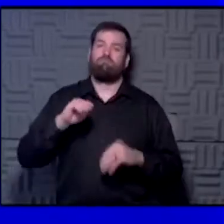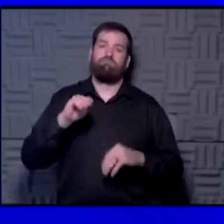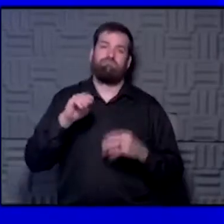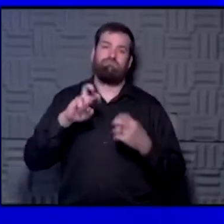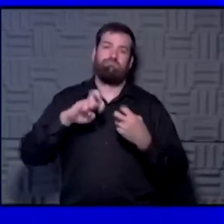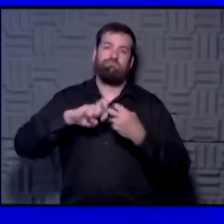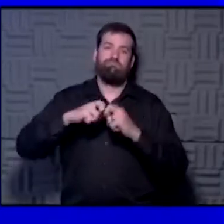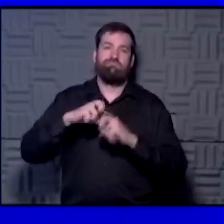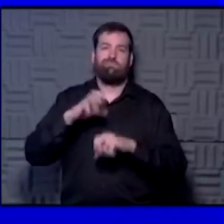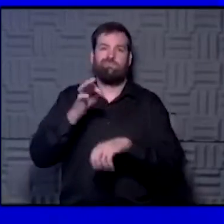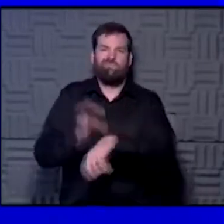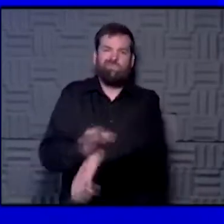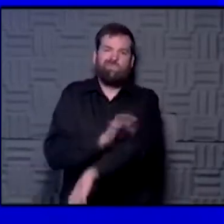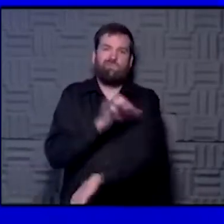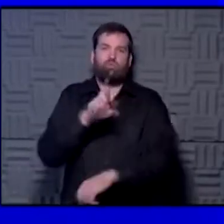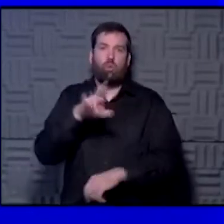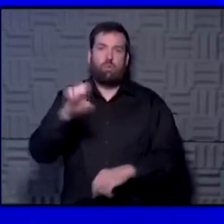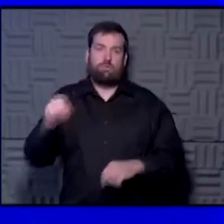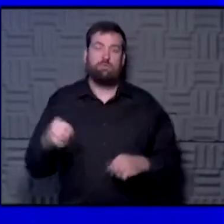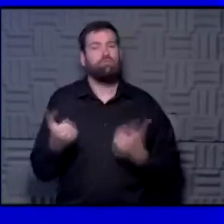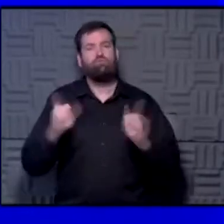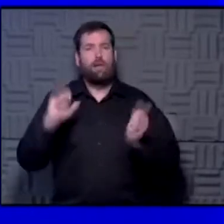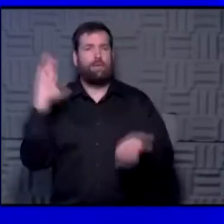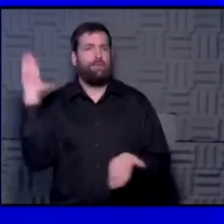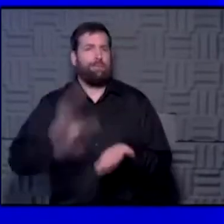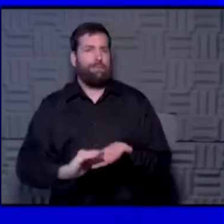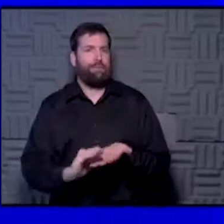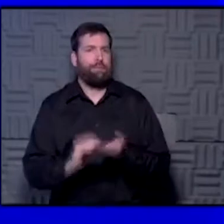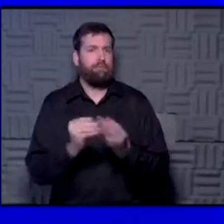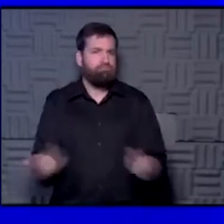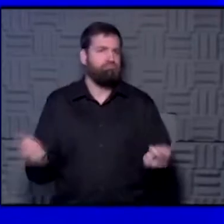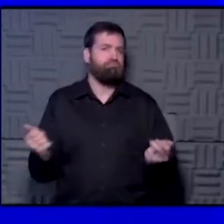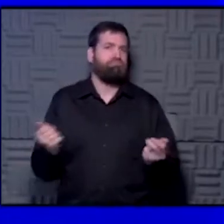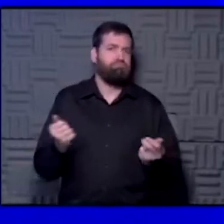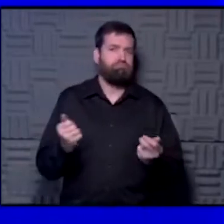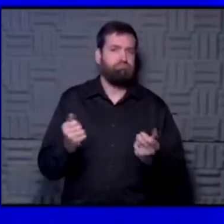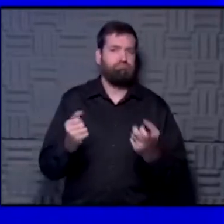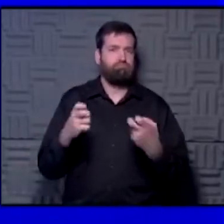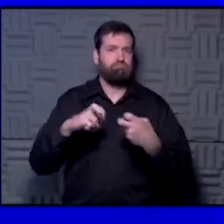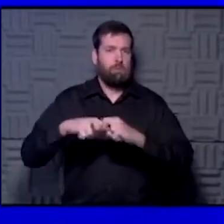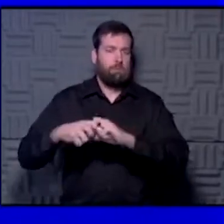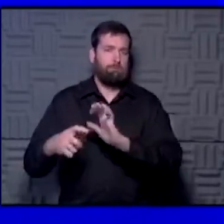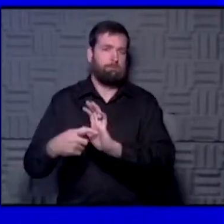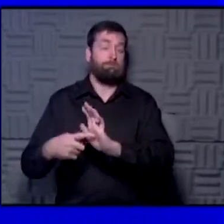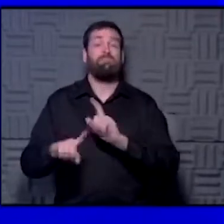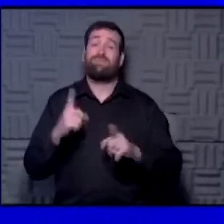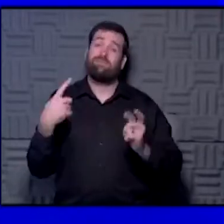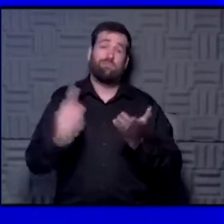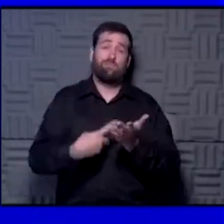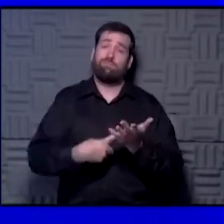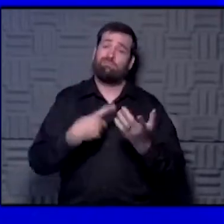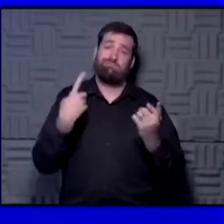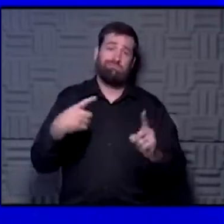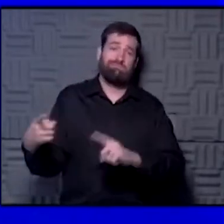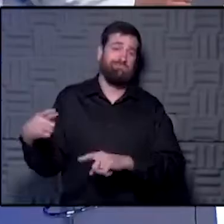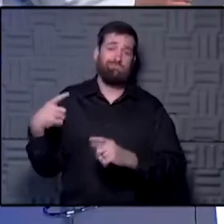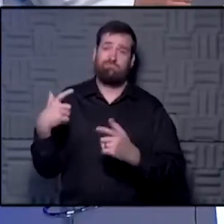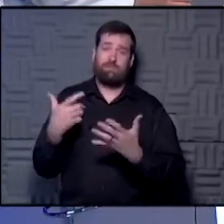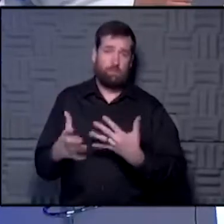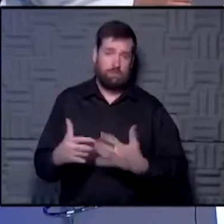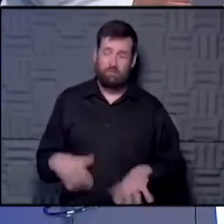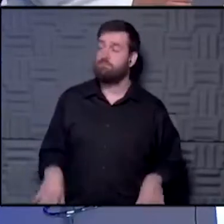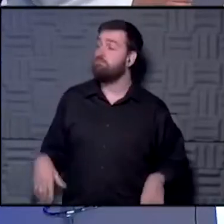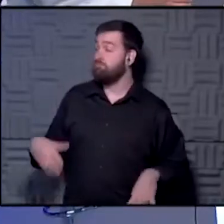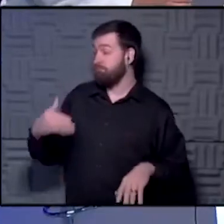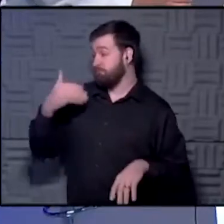its risk, and we try to minimize that as much as possible and stop those types of complications, but unfortunately sometimes they occur. Well, I think